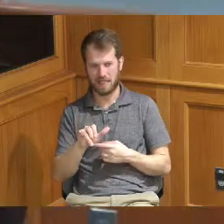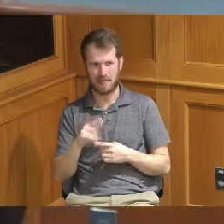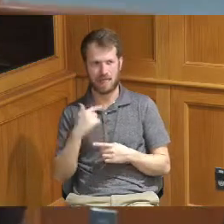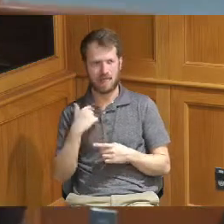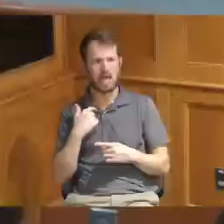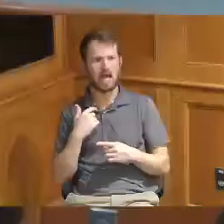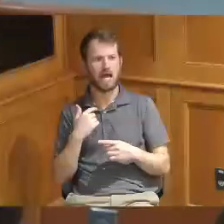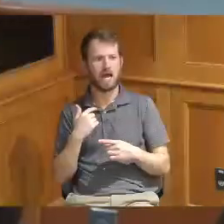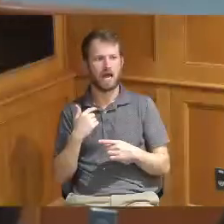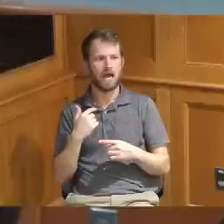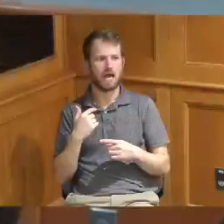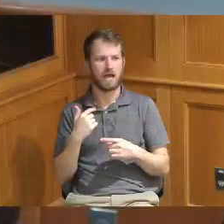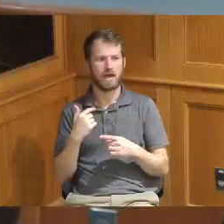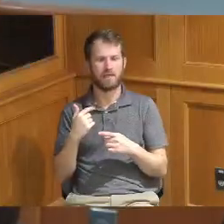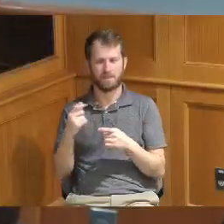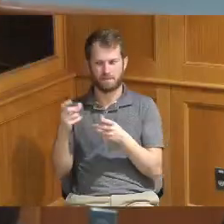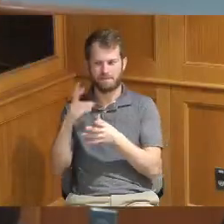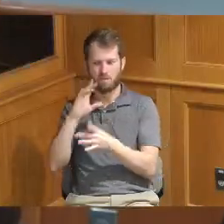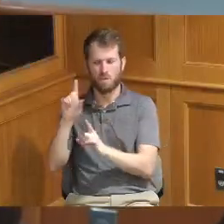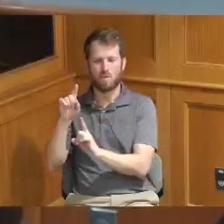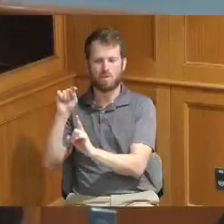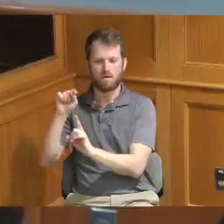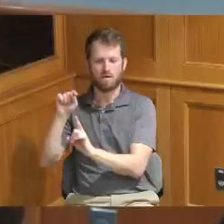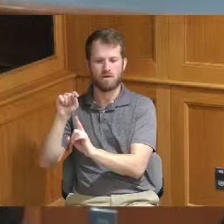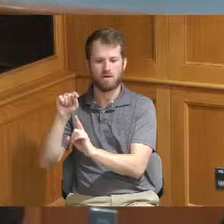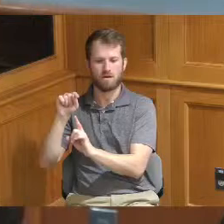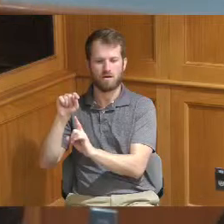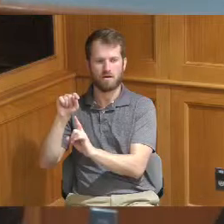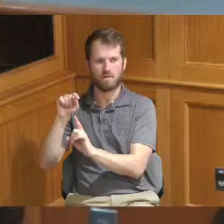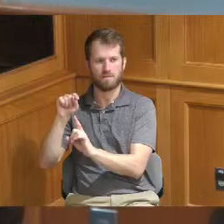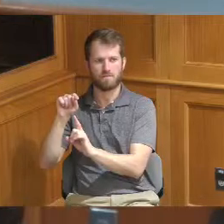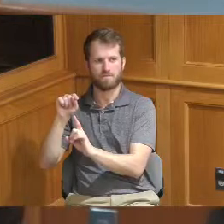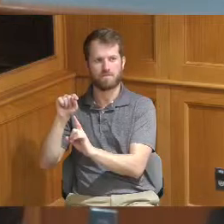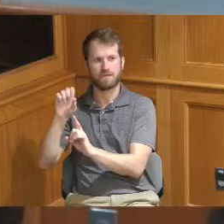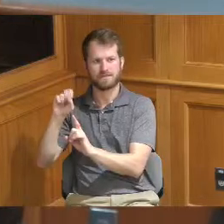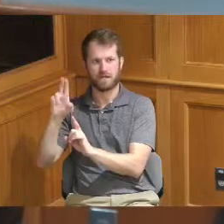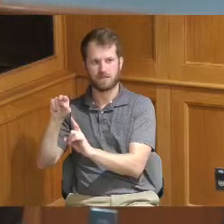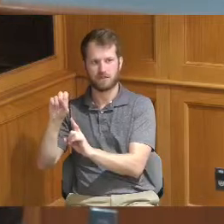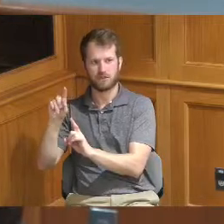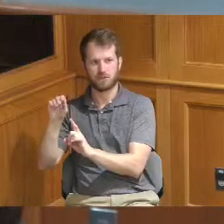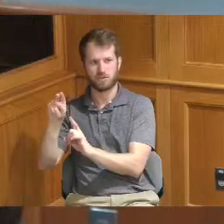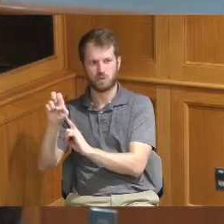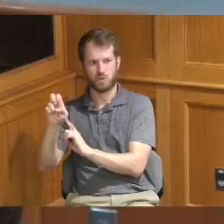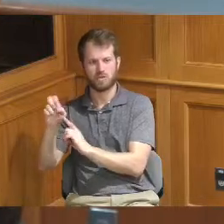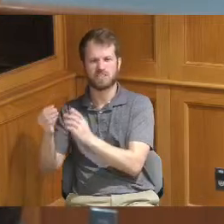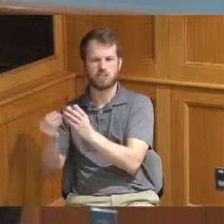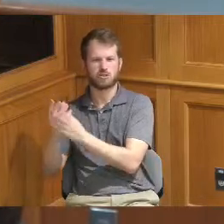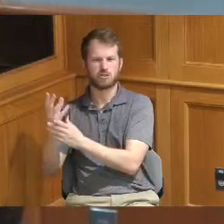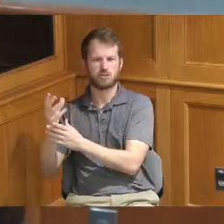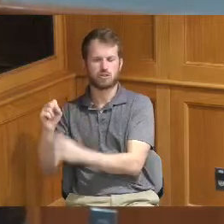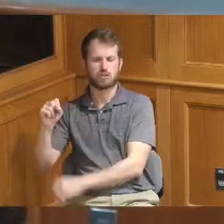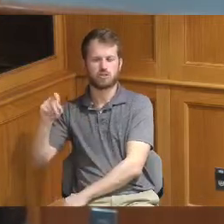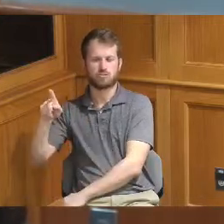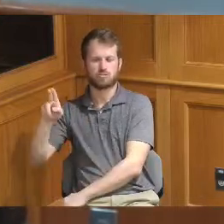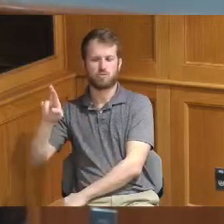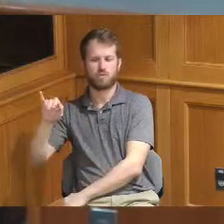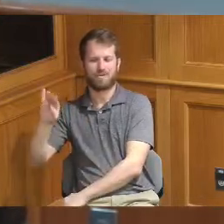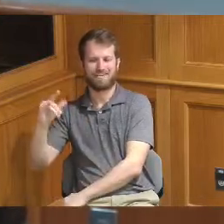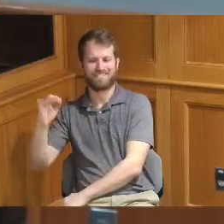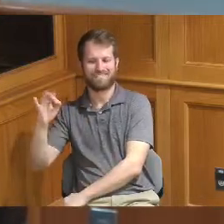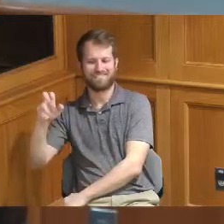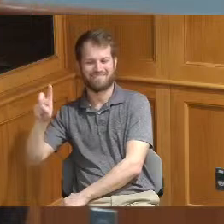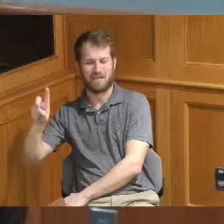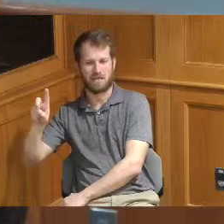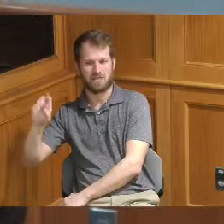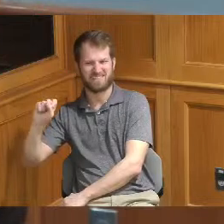at Sunstone Life Recovery Housing. We're in Finneytown, so Springfield Township. We have a